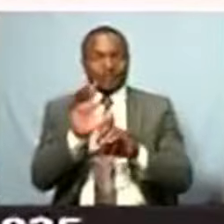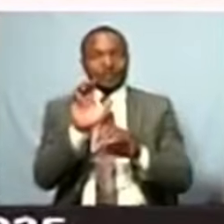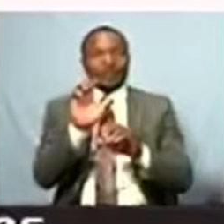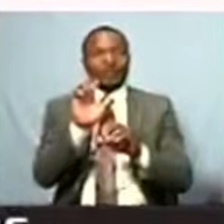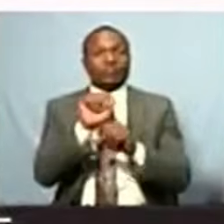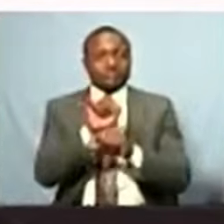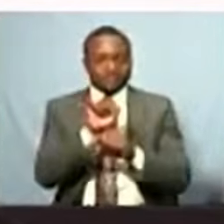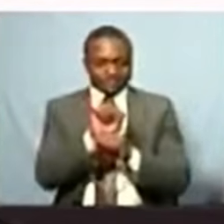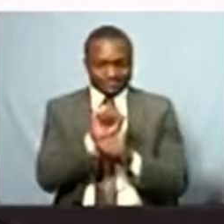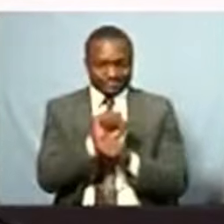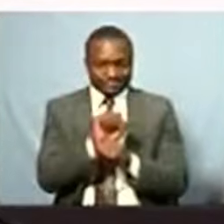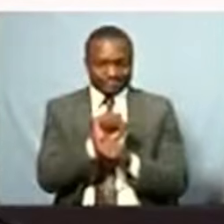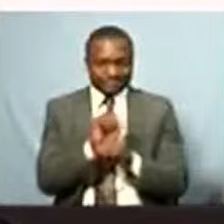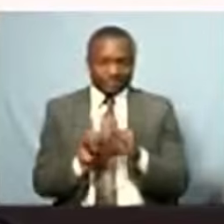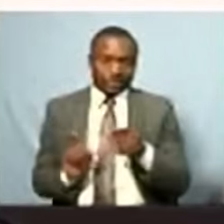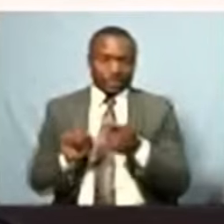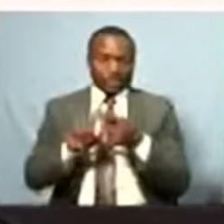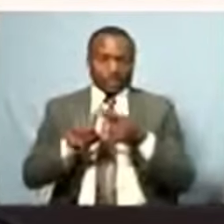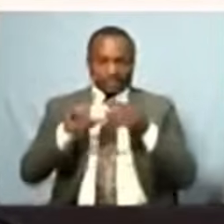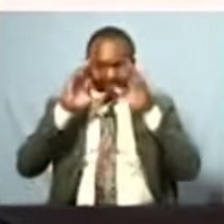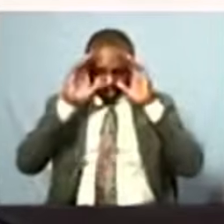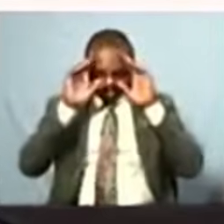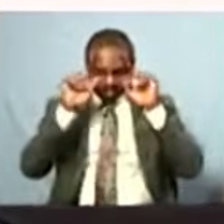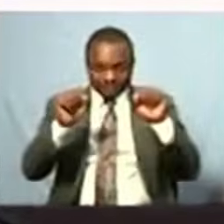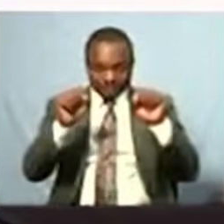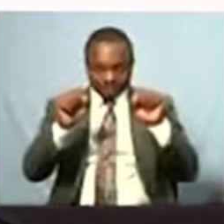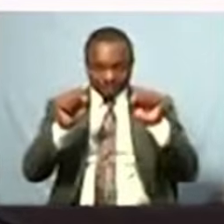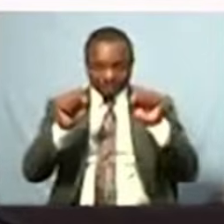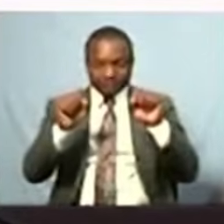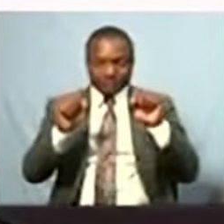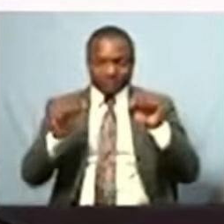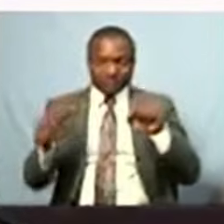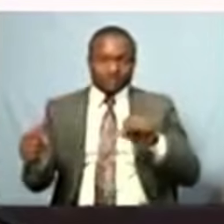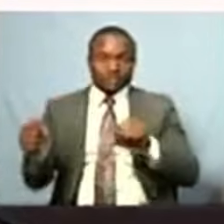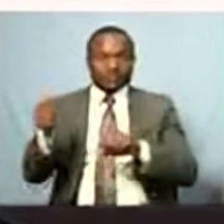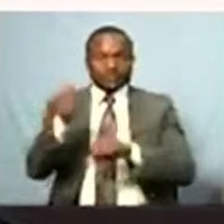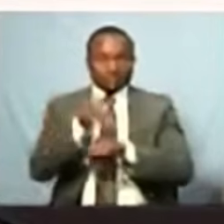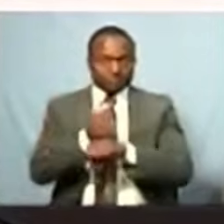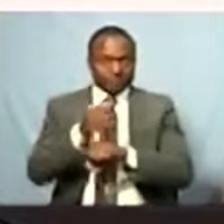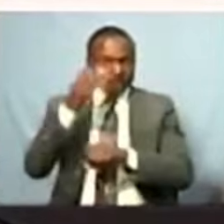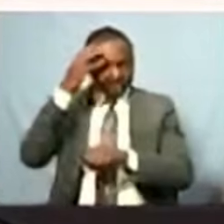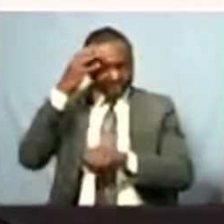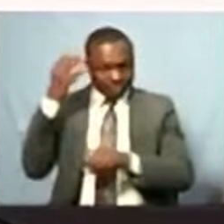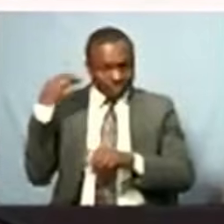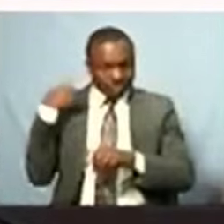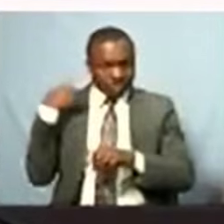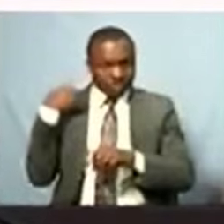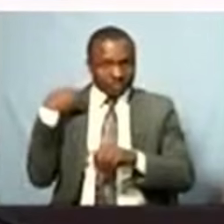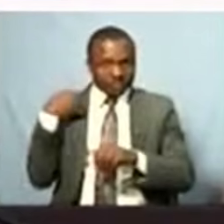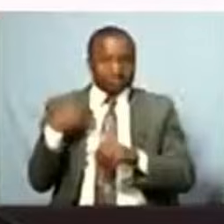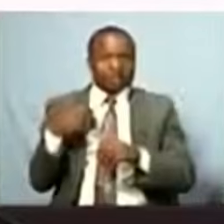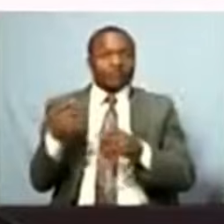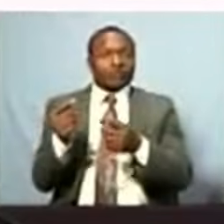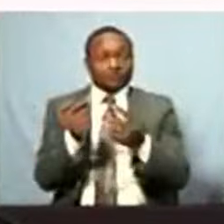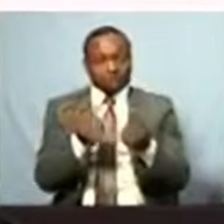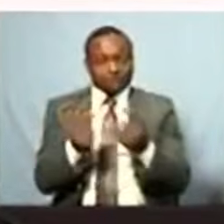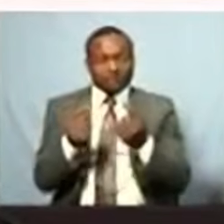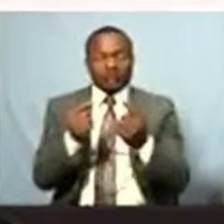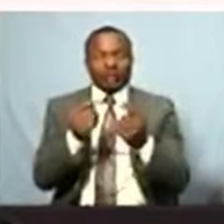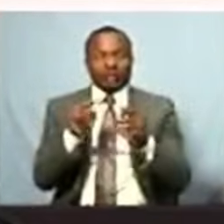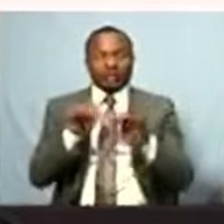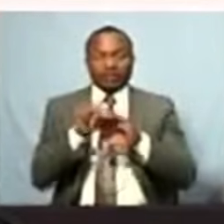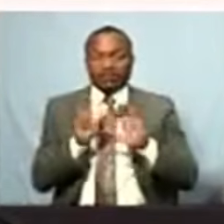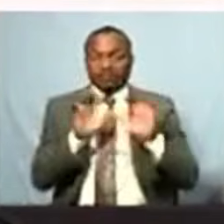functions until the President-elect assumes office in circumstances where the National Assembly is dissolved by the